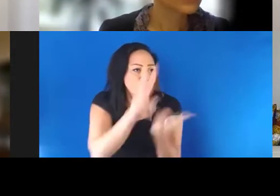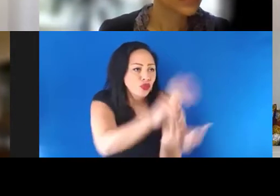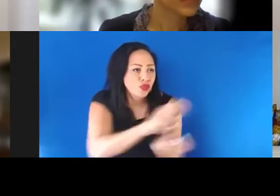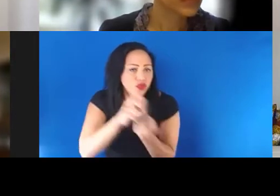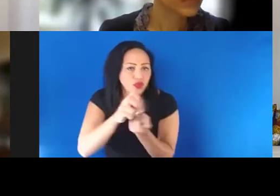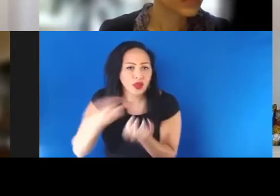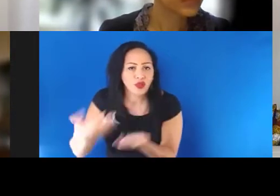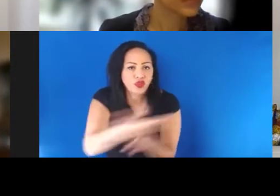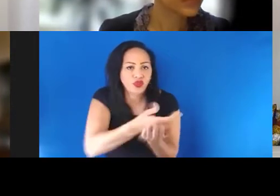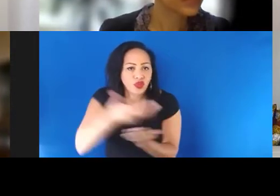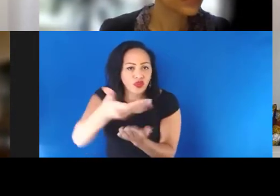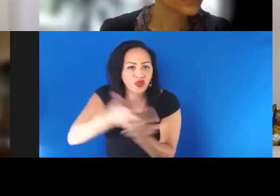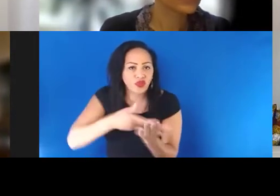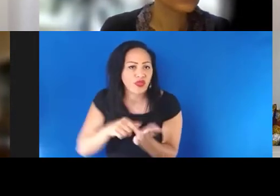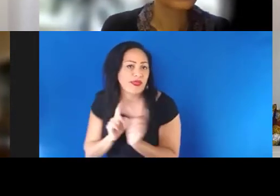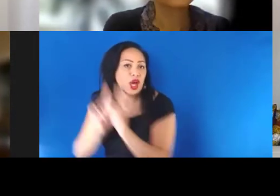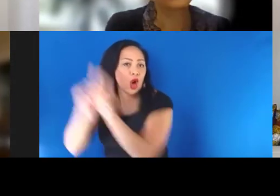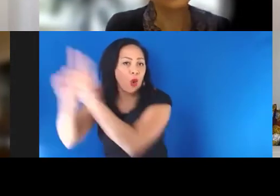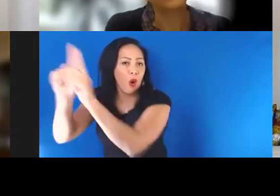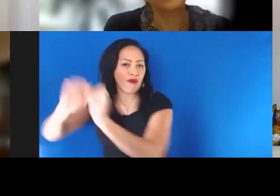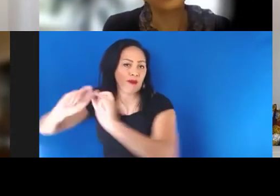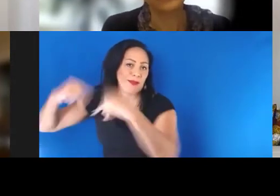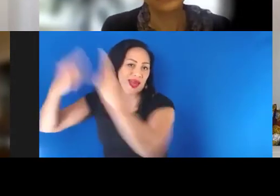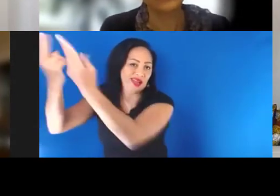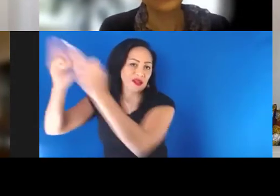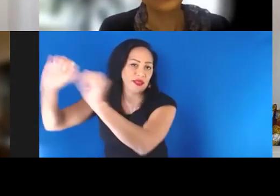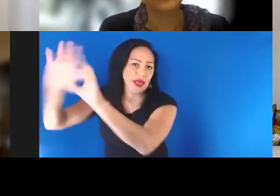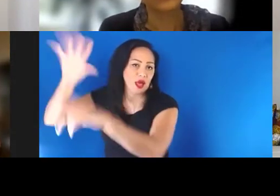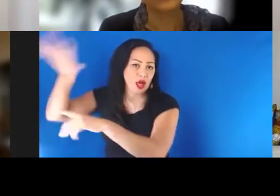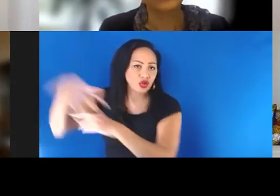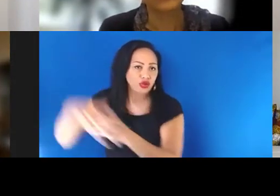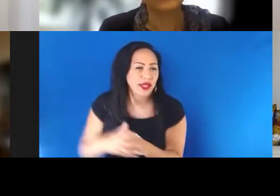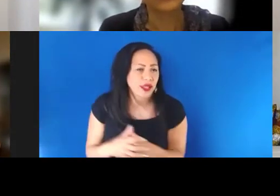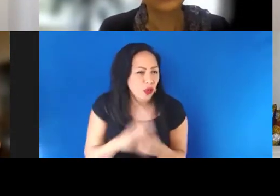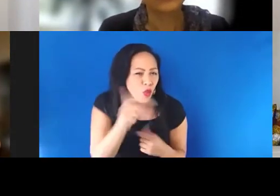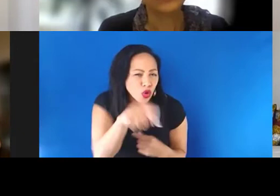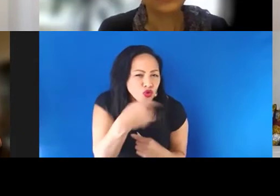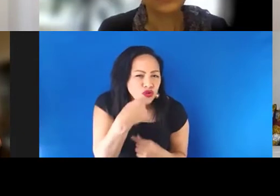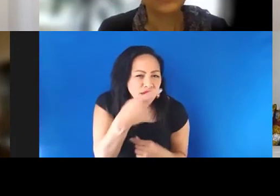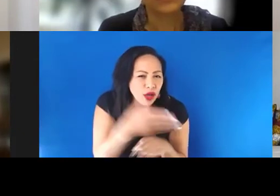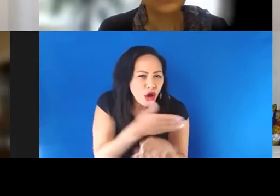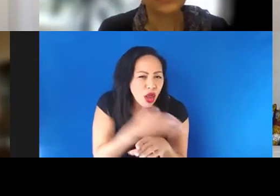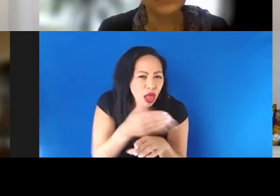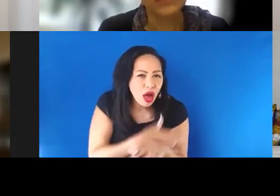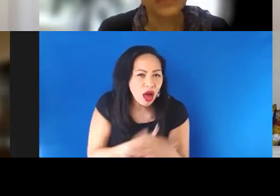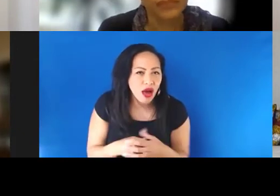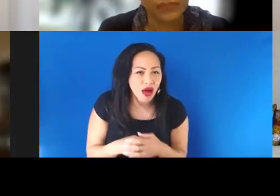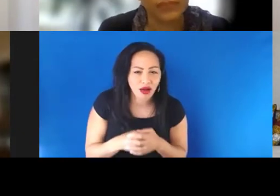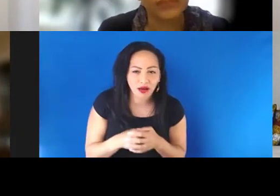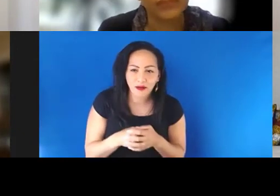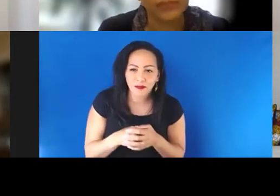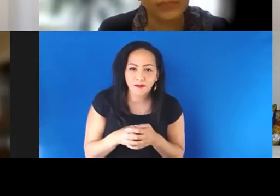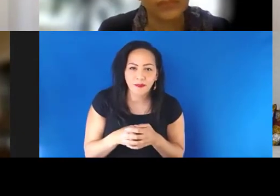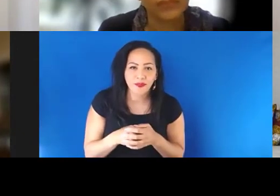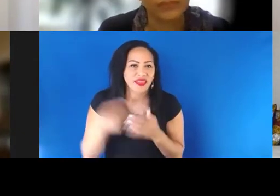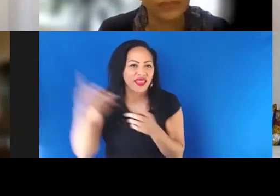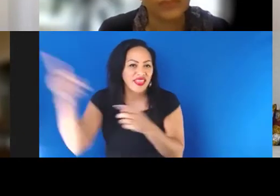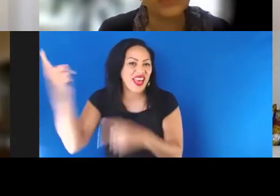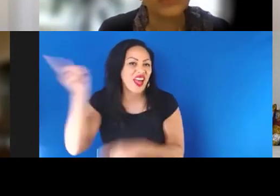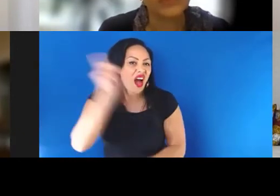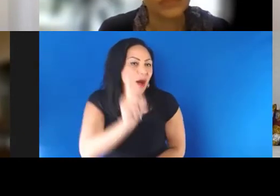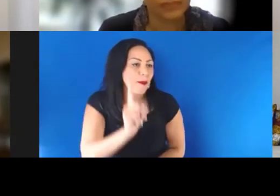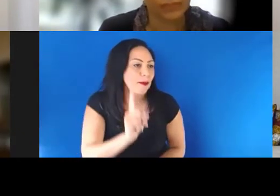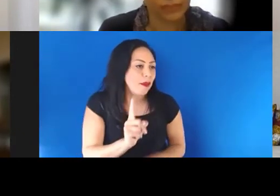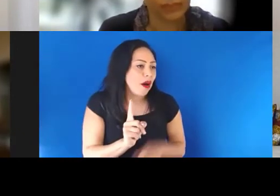were saying earlier, and some of the others were saying earlier, is that you sort of glamorize poverty. You